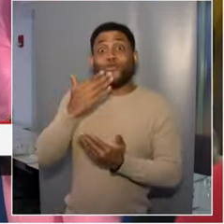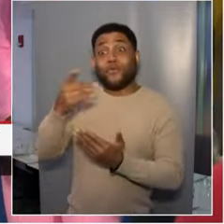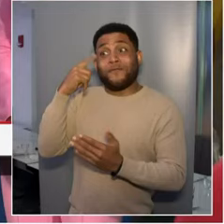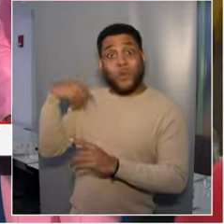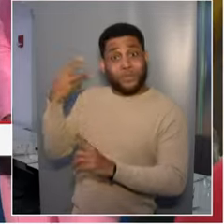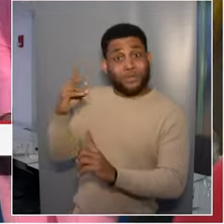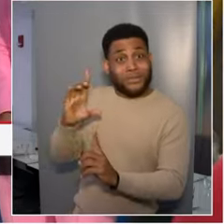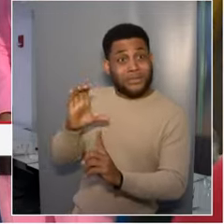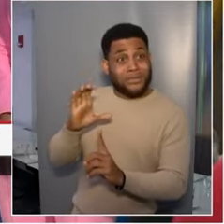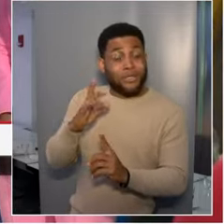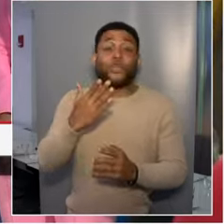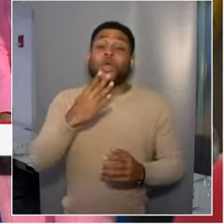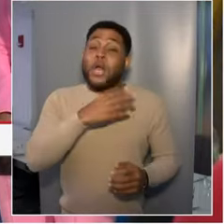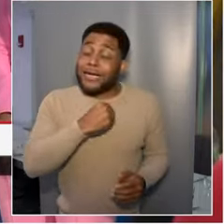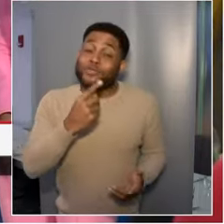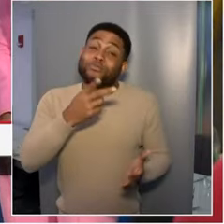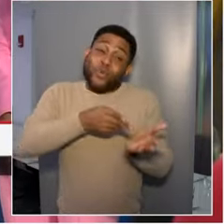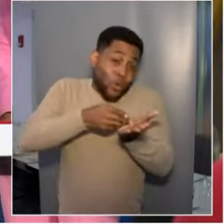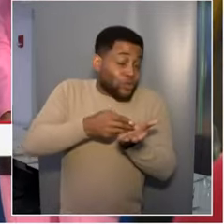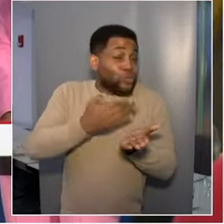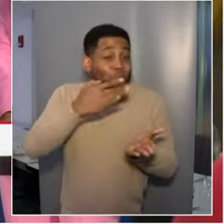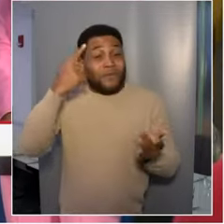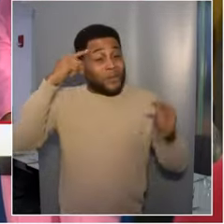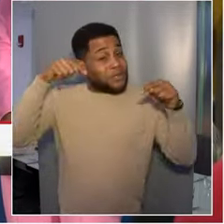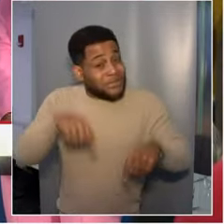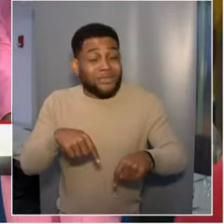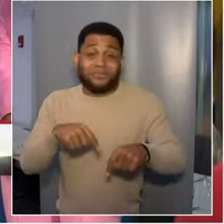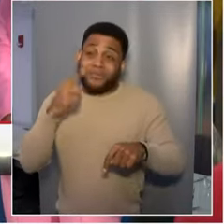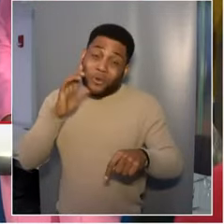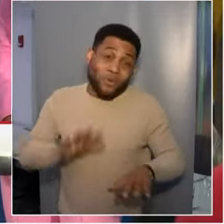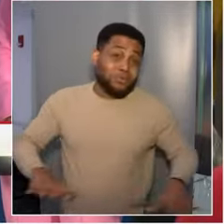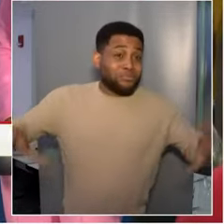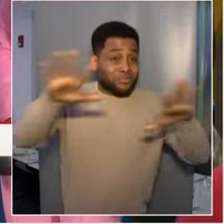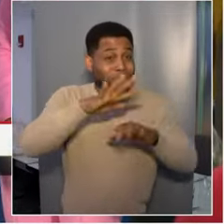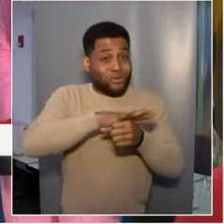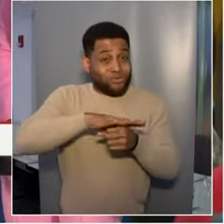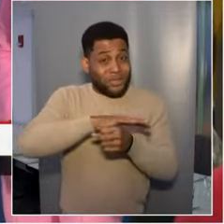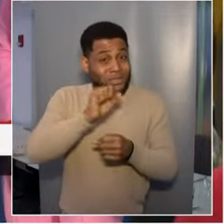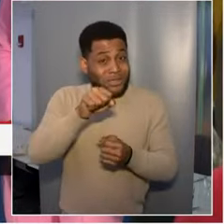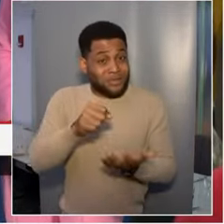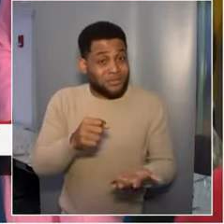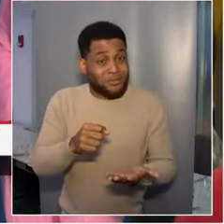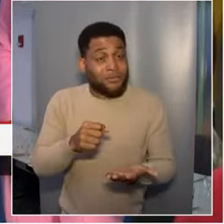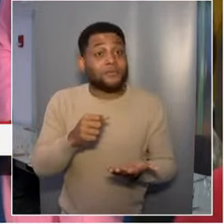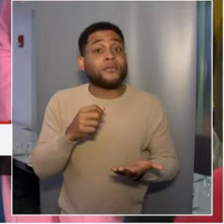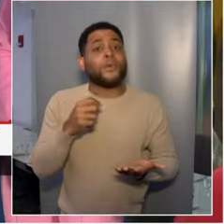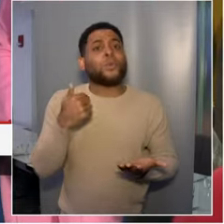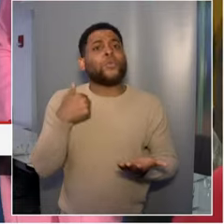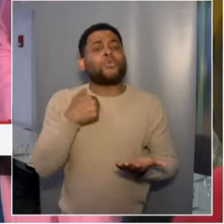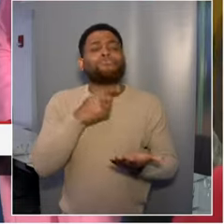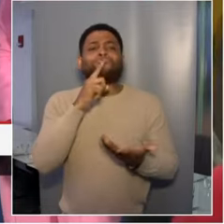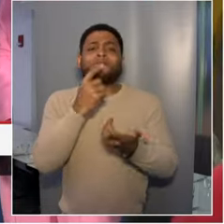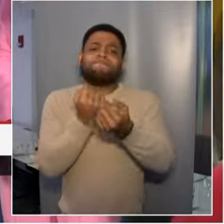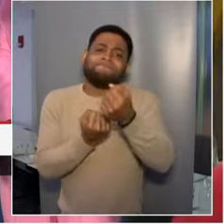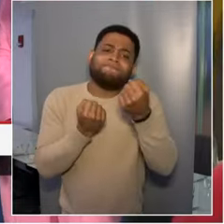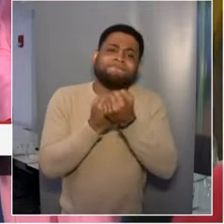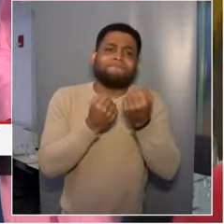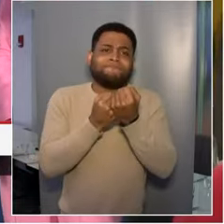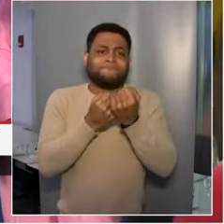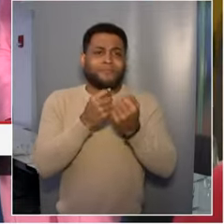for this entire region. We will stand up to our commitment to invest $500